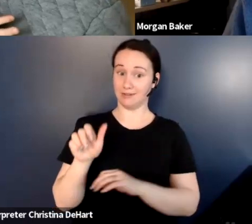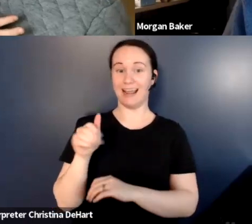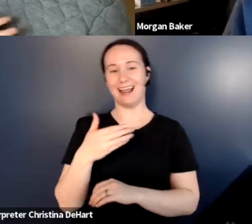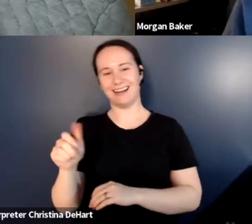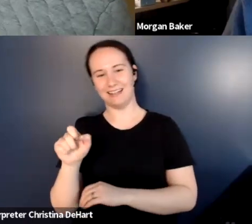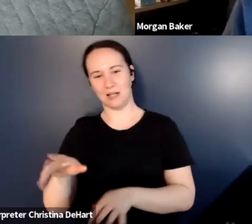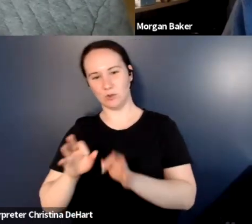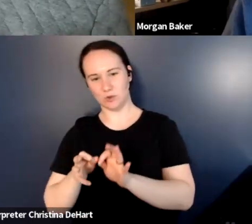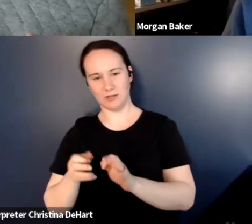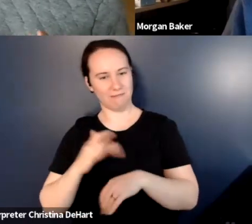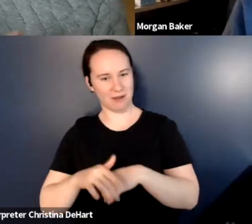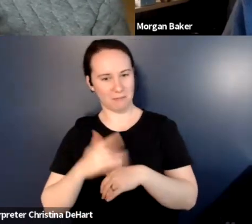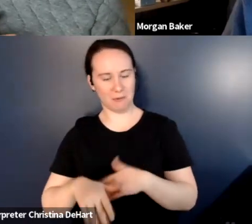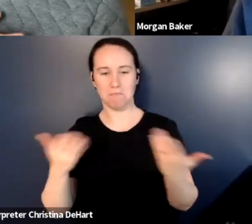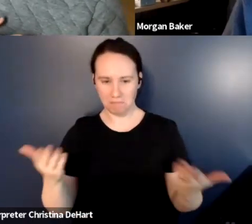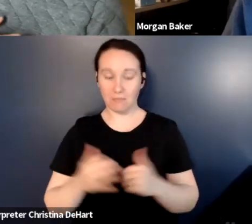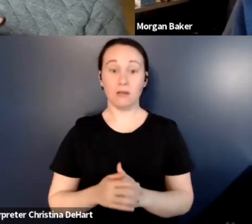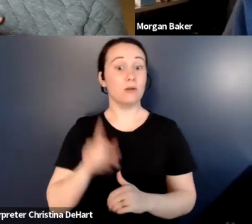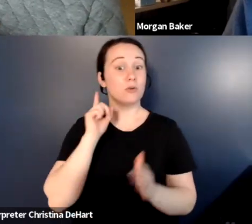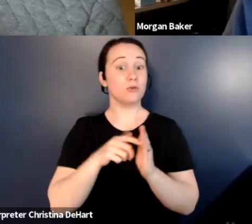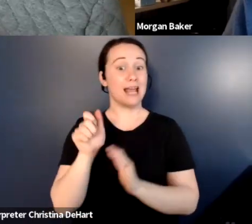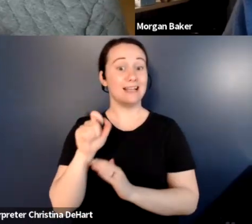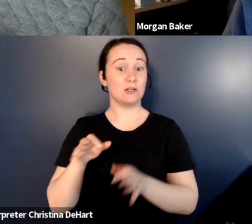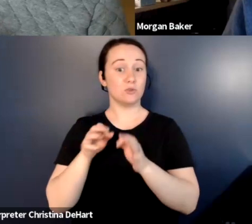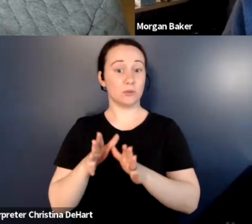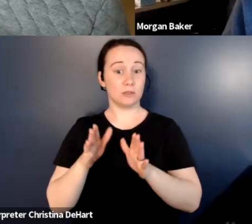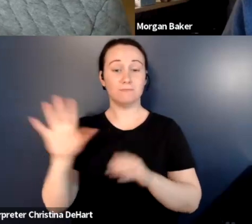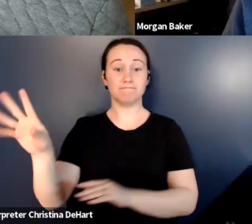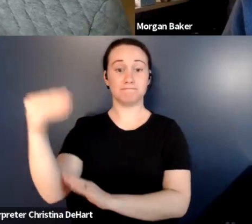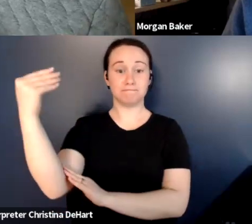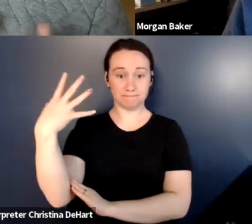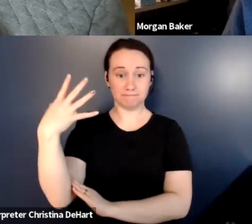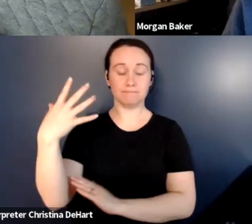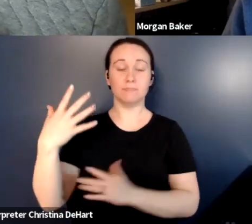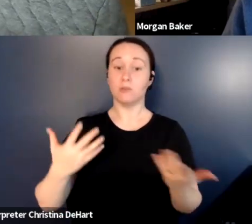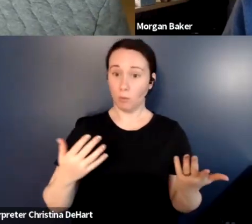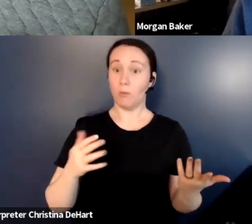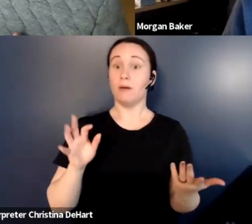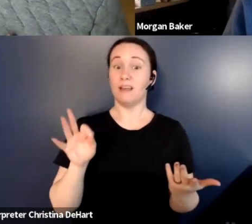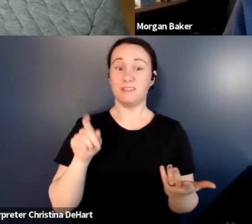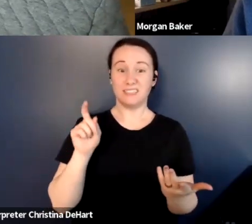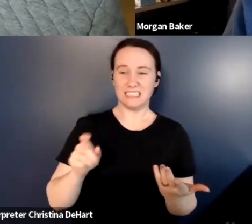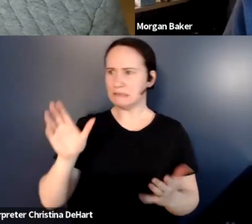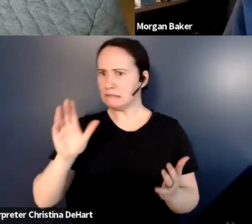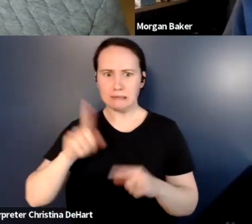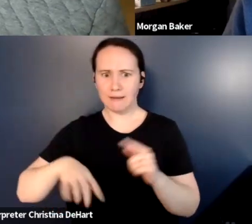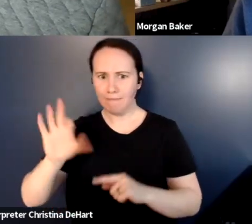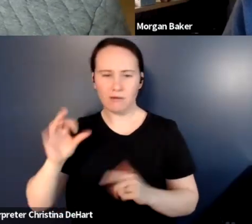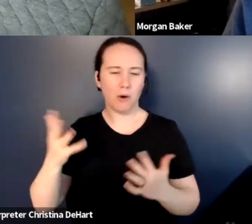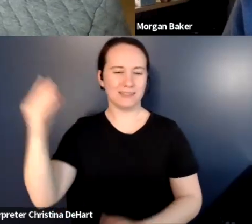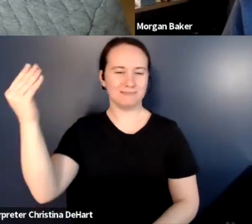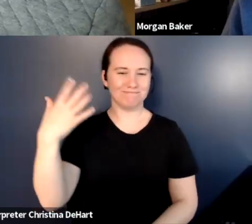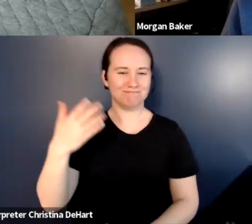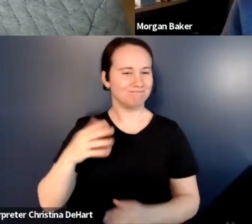interpretation here. You'll see that the ASL interpreters are spotlighted. So in case you are needing that ASL interpretation, they are